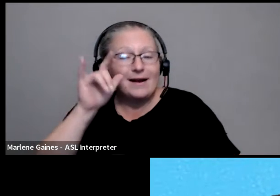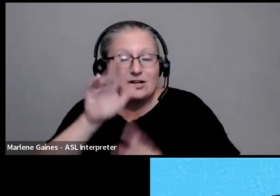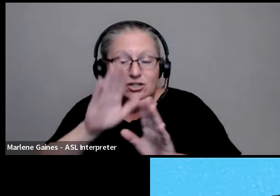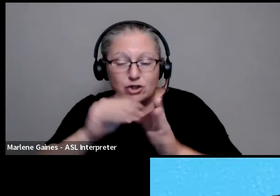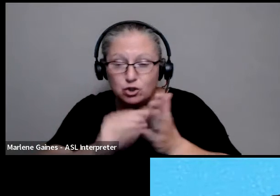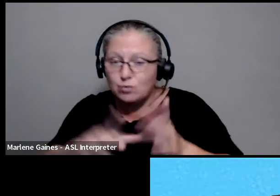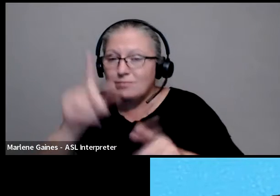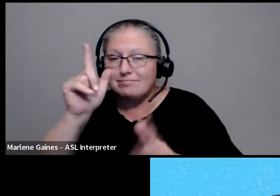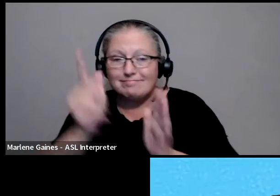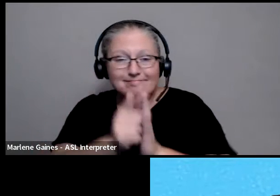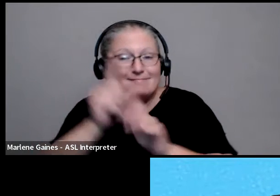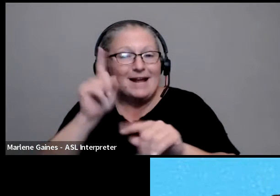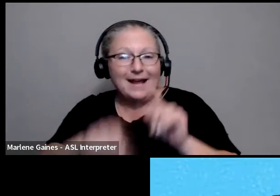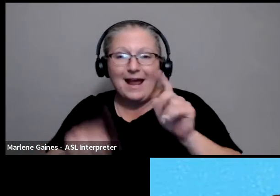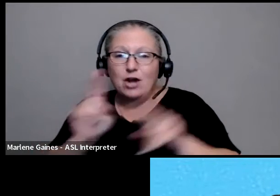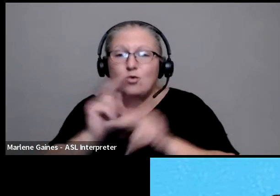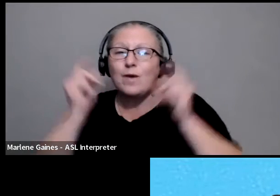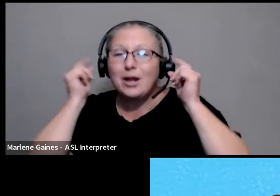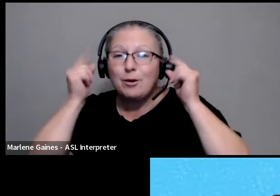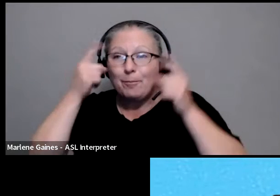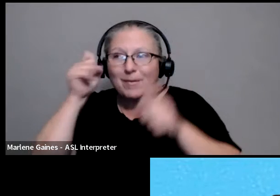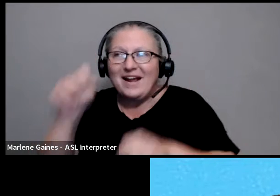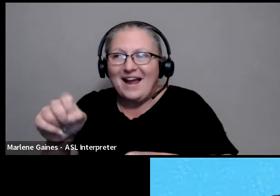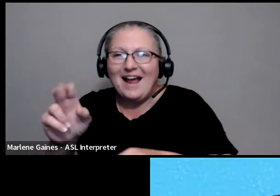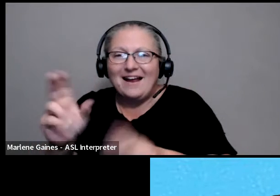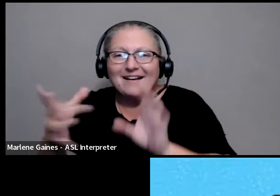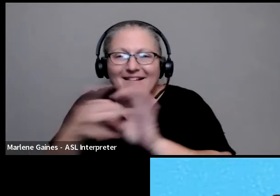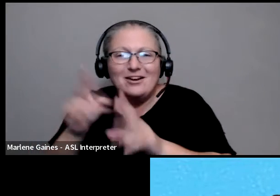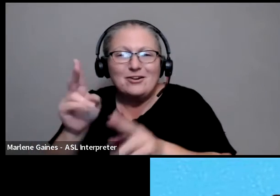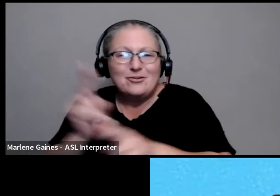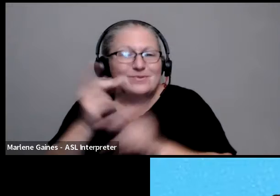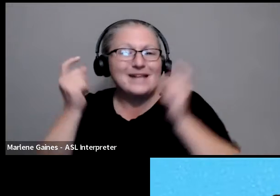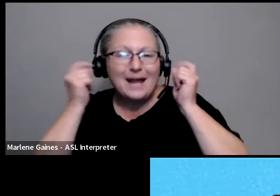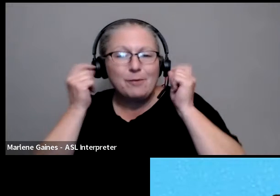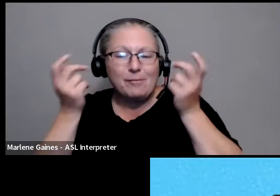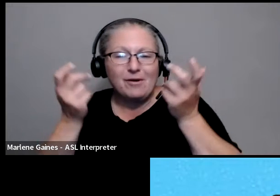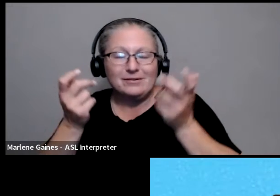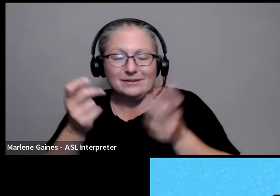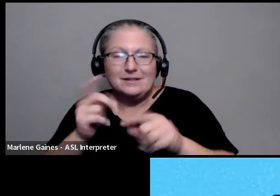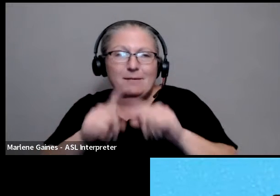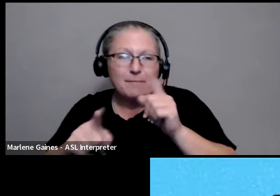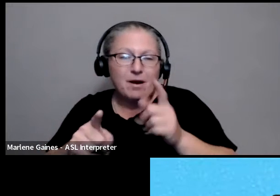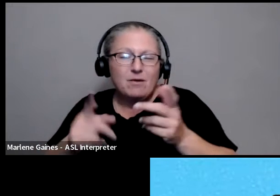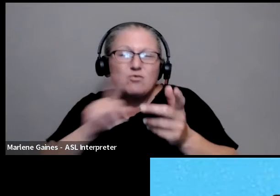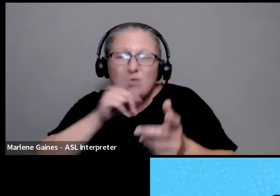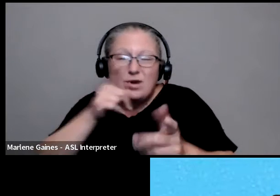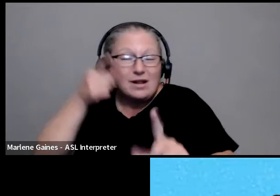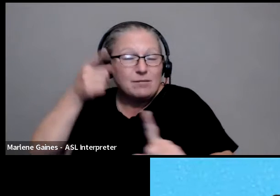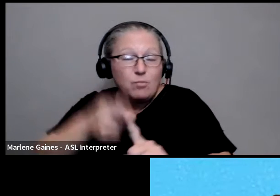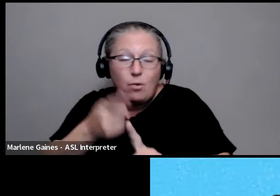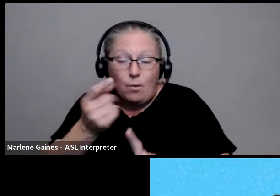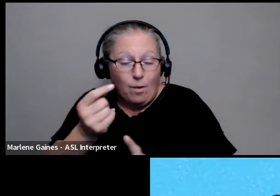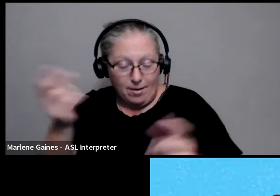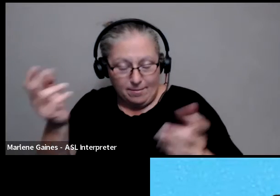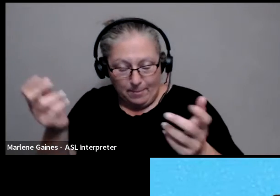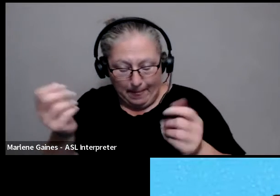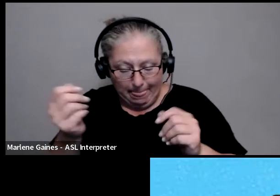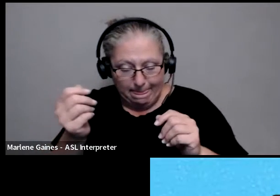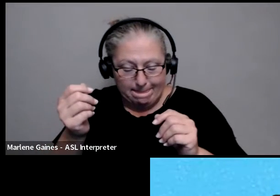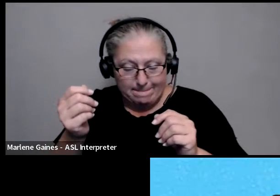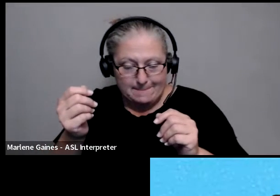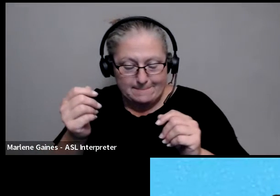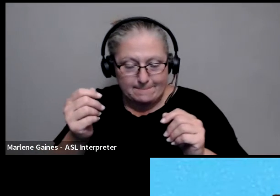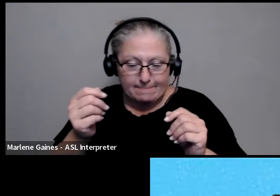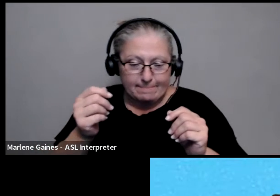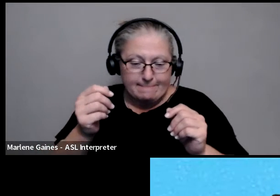that's also a way to kind of communicate. So they're happy to turn their phone. But at the end of the day, really to kind of bring this together, for